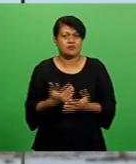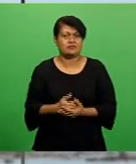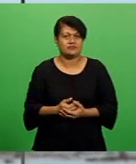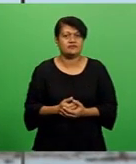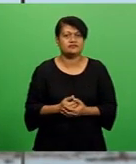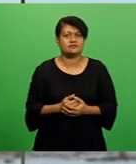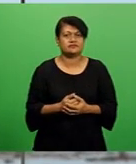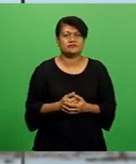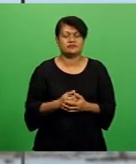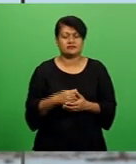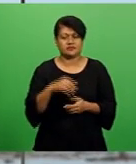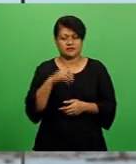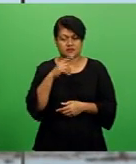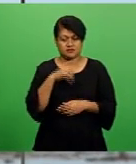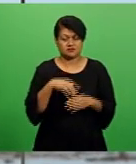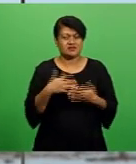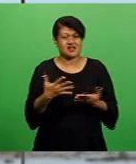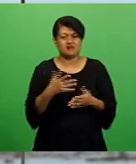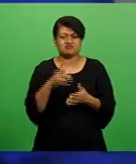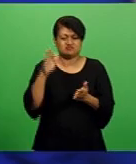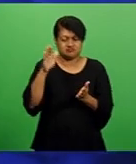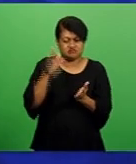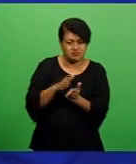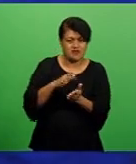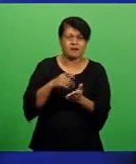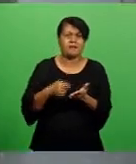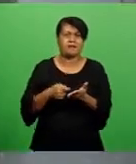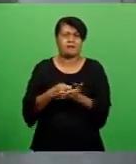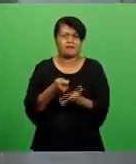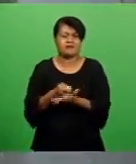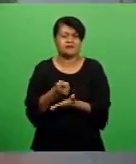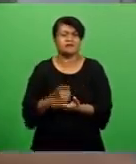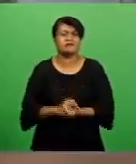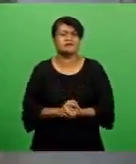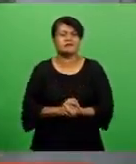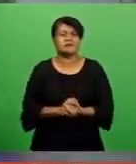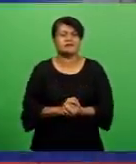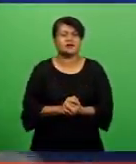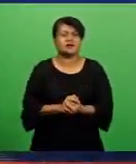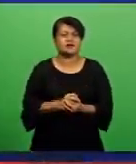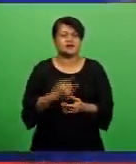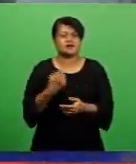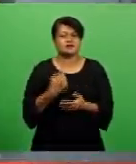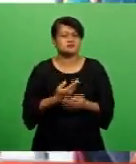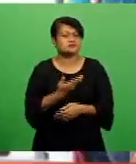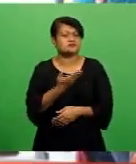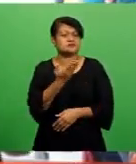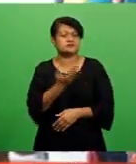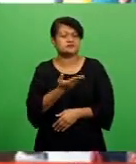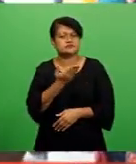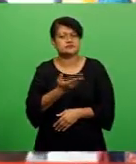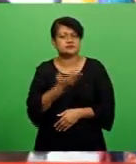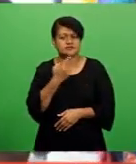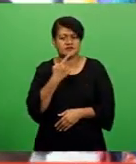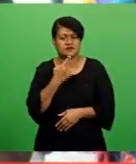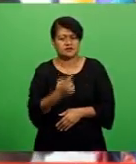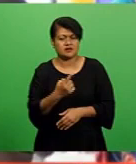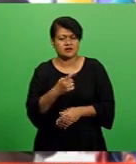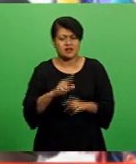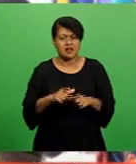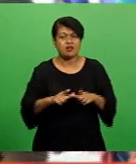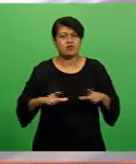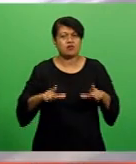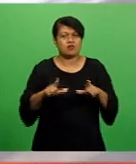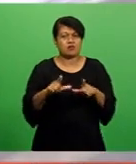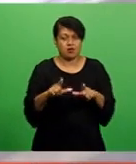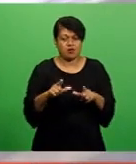is partly due to reduced prices. Leading butchers which relied on wholesale tourism orders have found local consumption